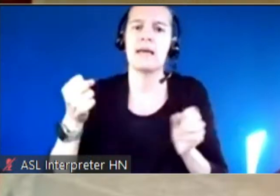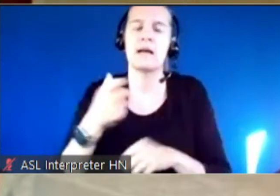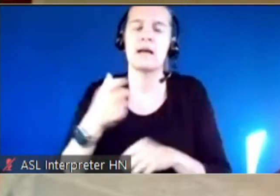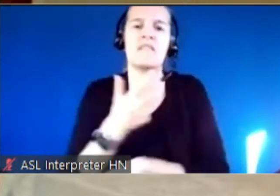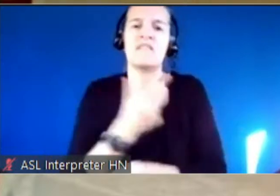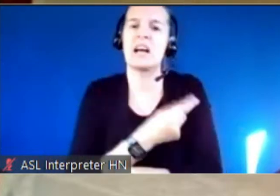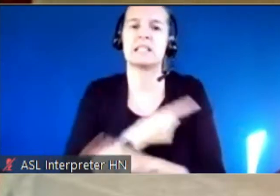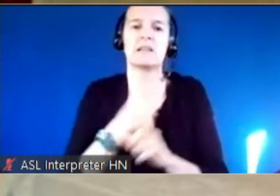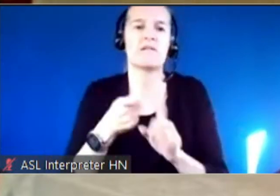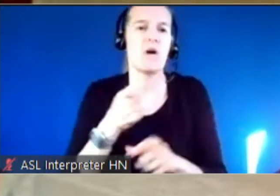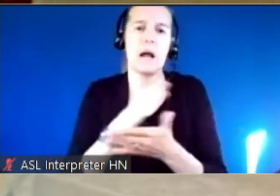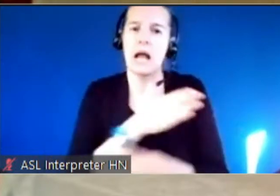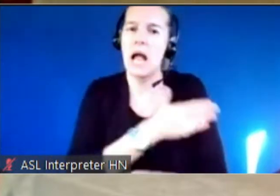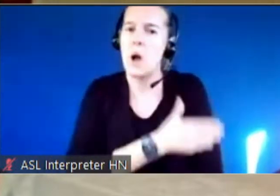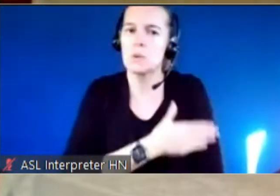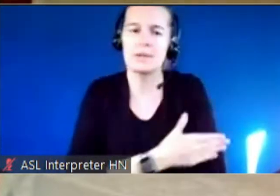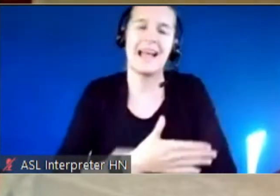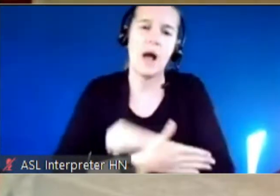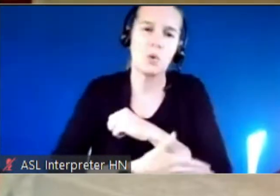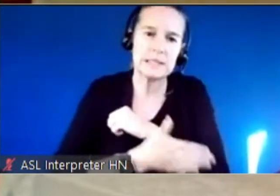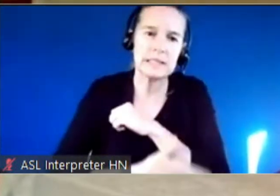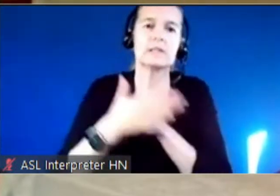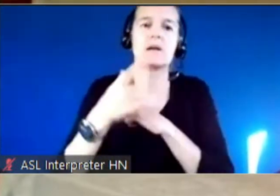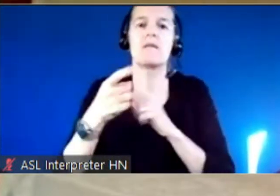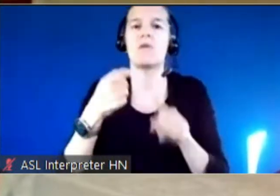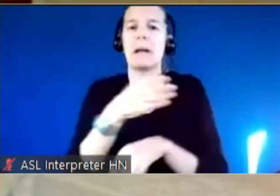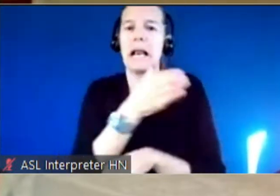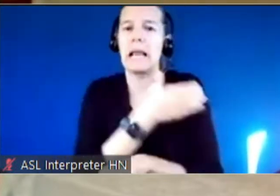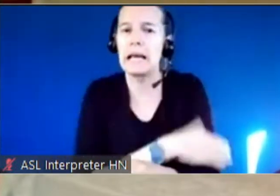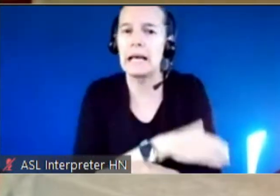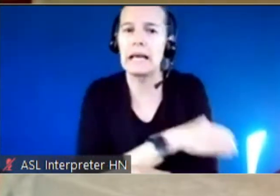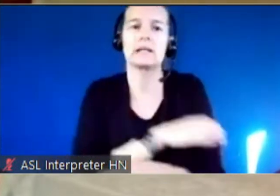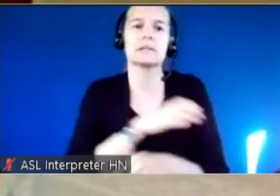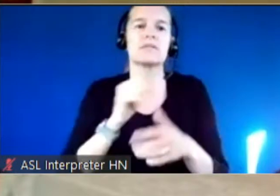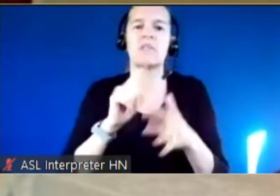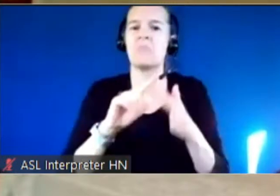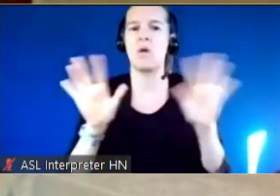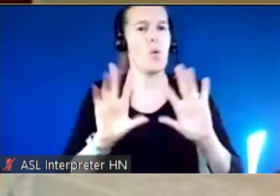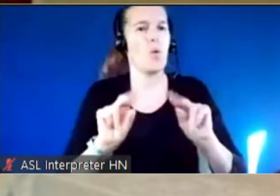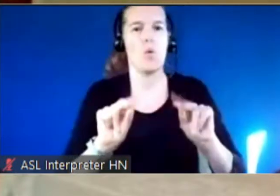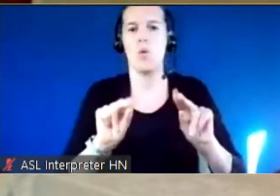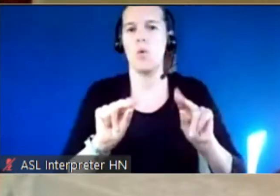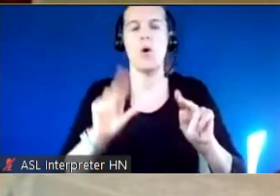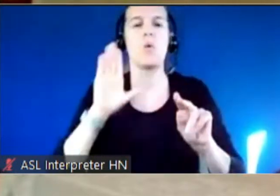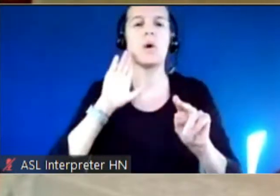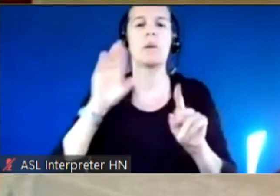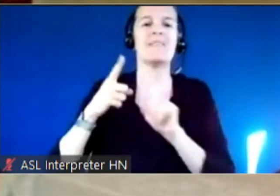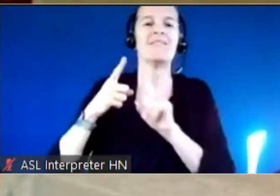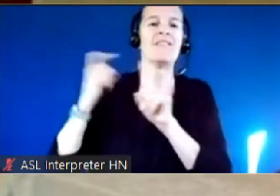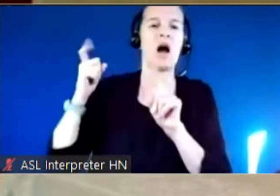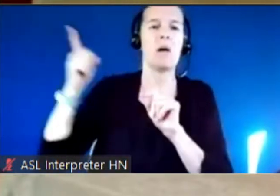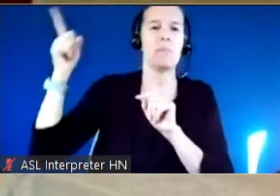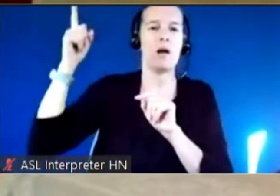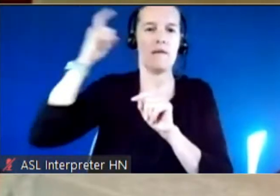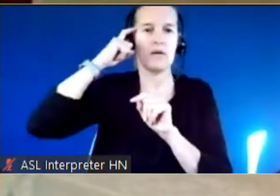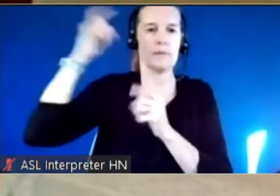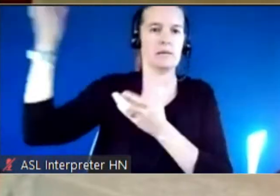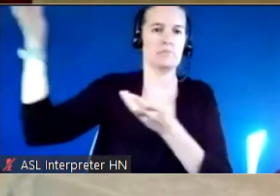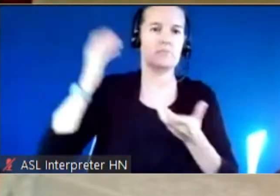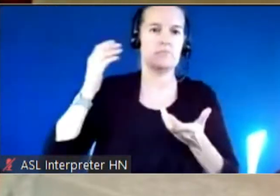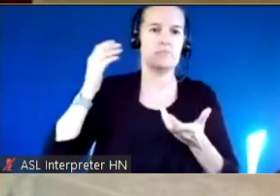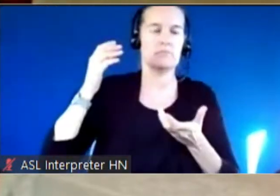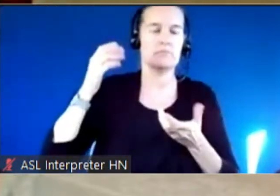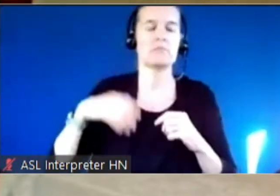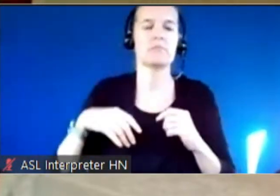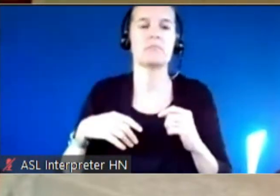the multi-county entities that already have the vaccine. This will be additional vaccine coming into the state. And we know right